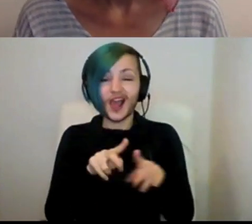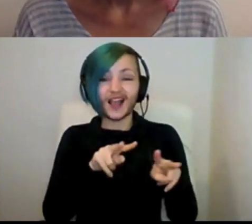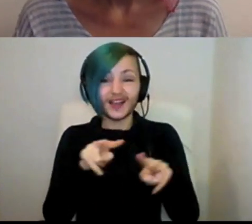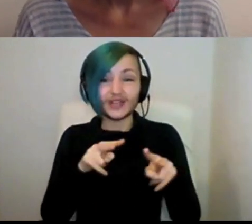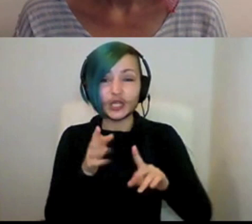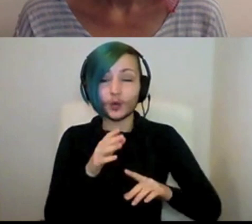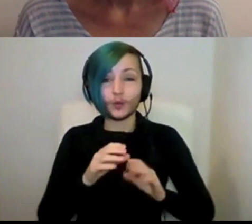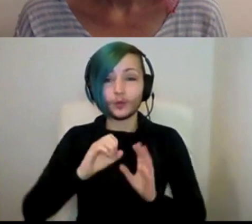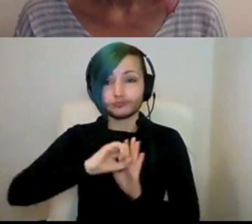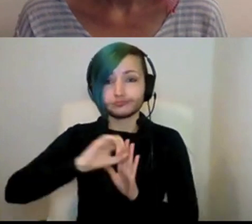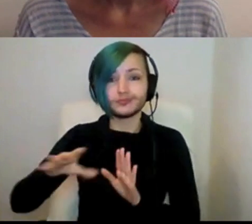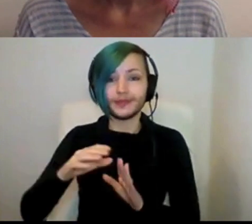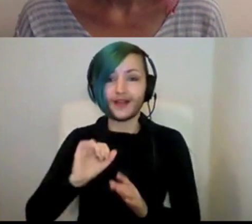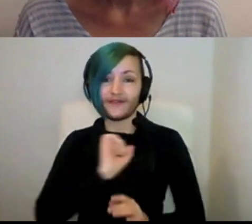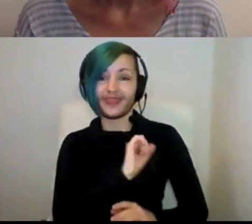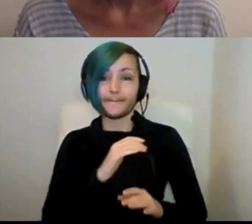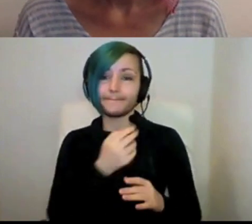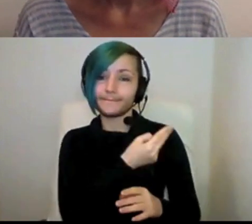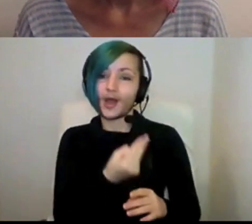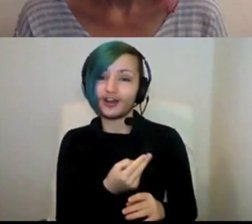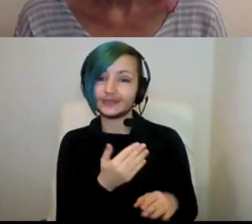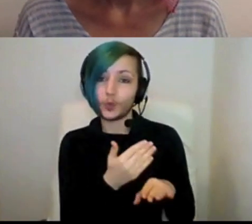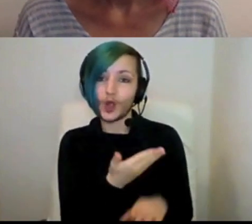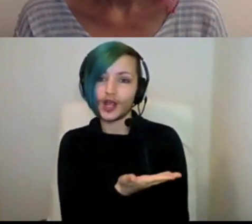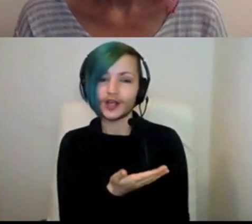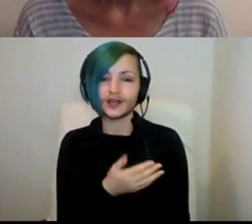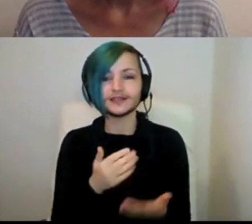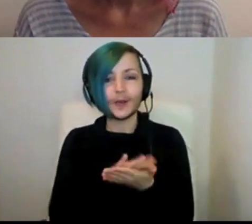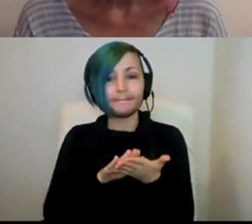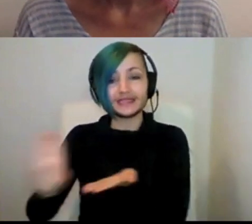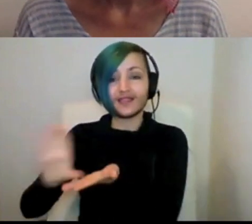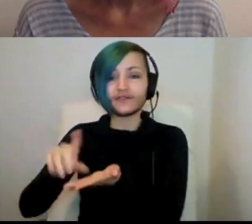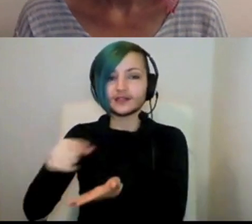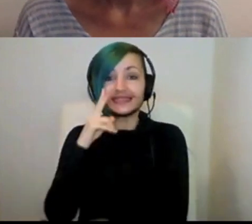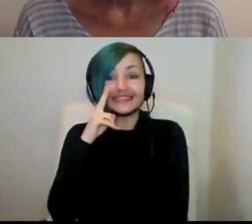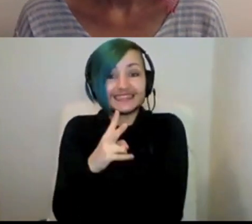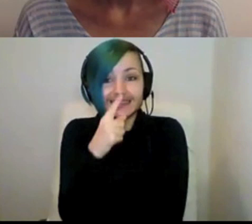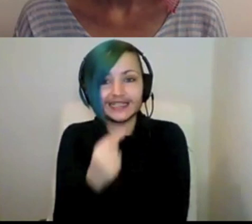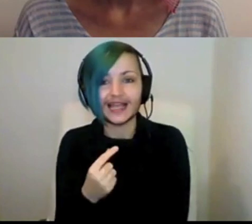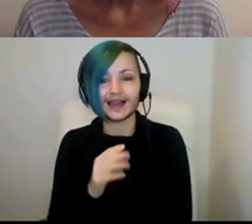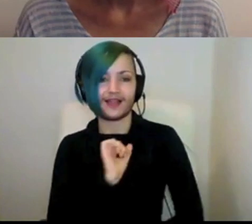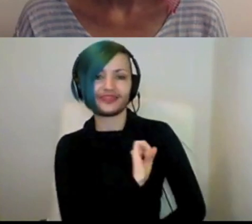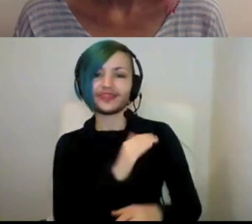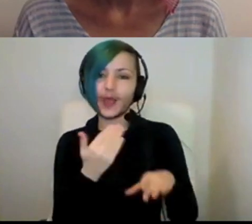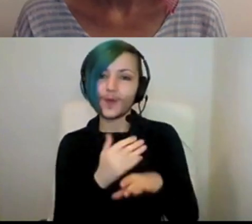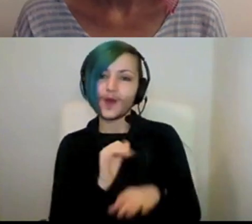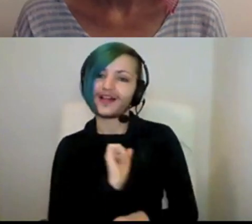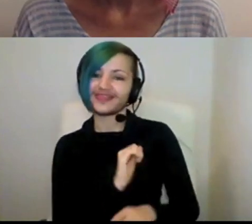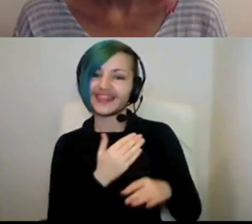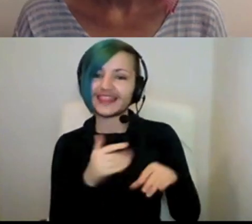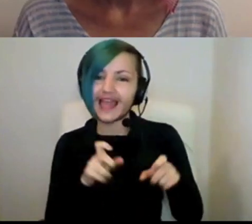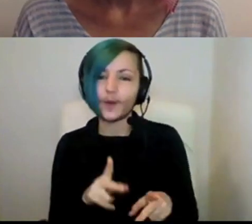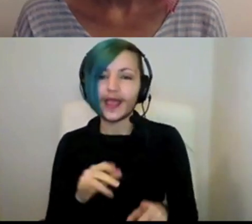and seeing, you know, so that a potential funding body could just see the way an artist work and just click, and